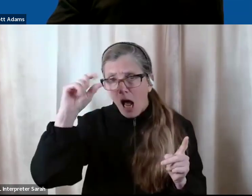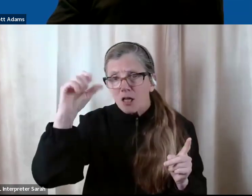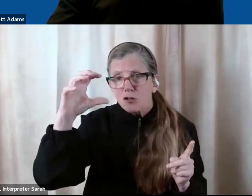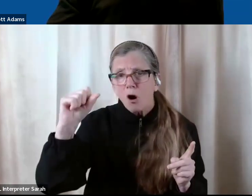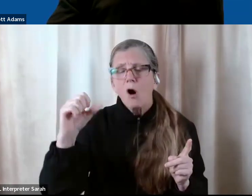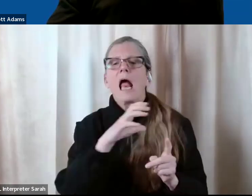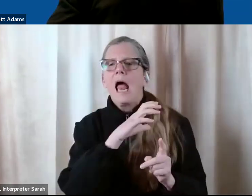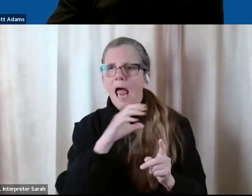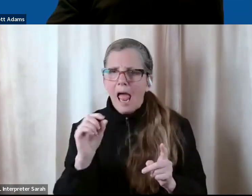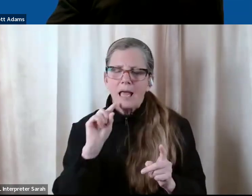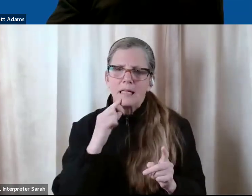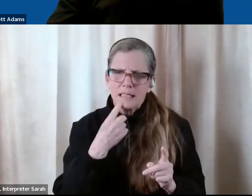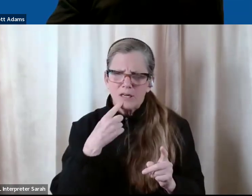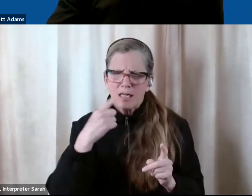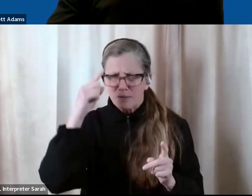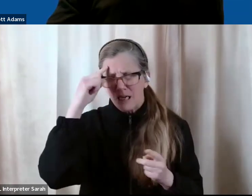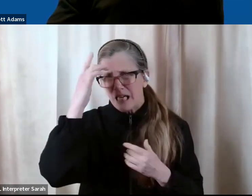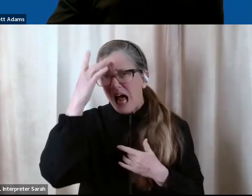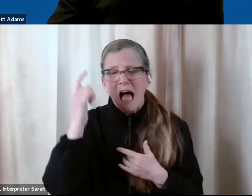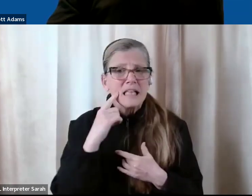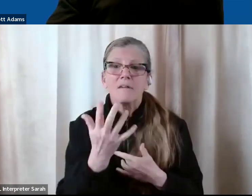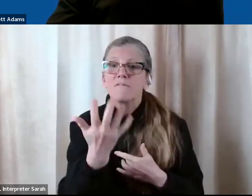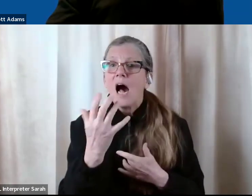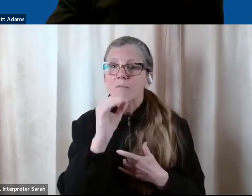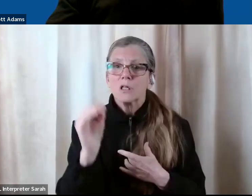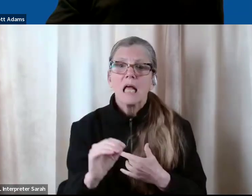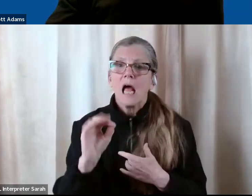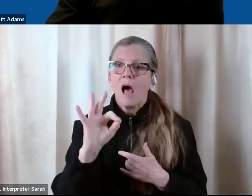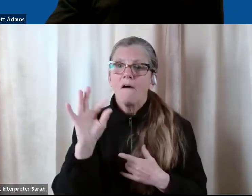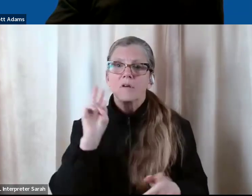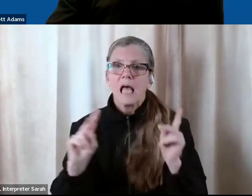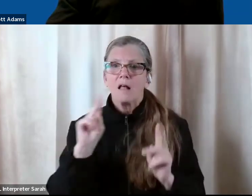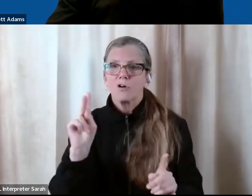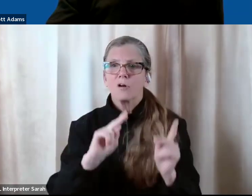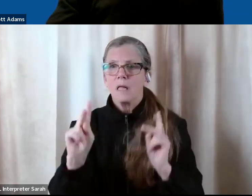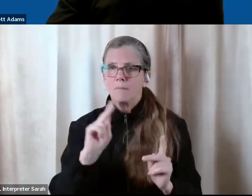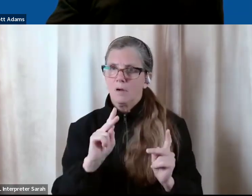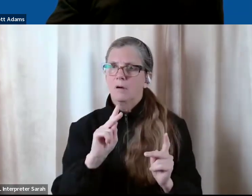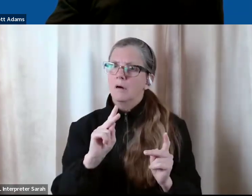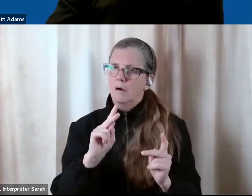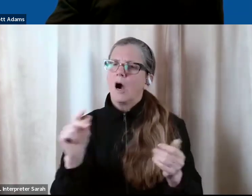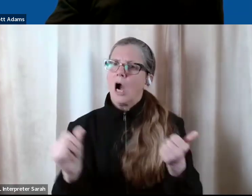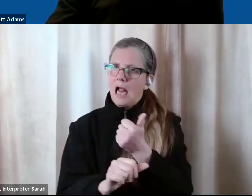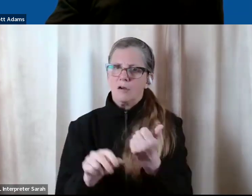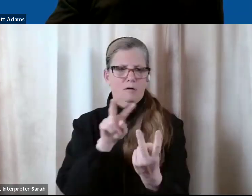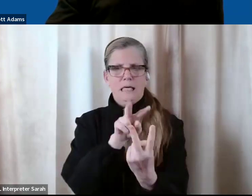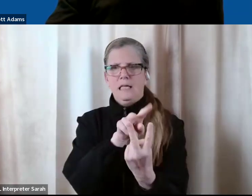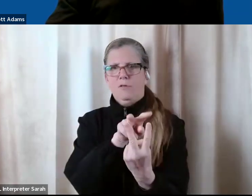large segment of our population? Probably 5% of California are in one of those categories.